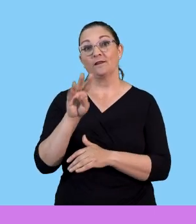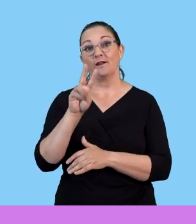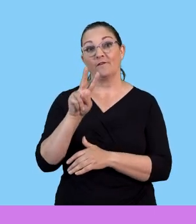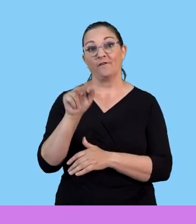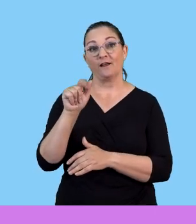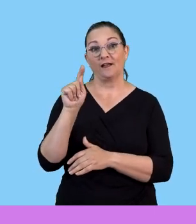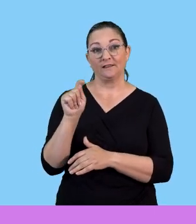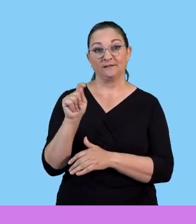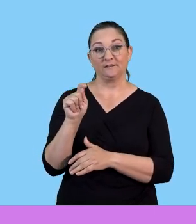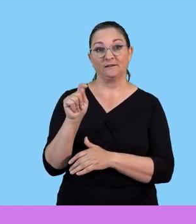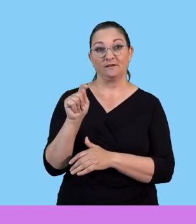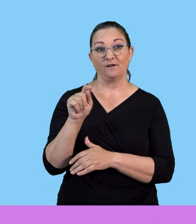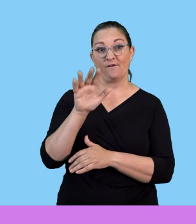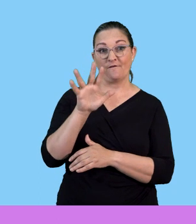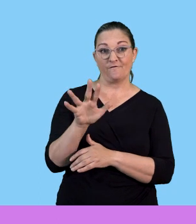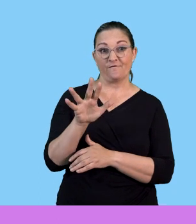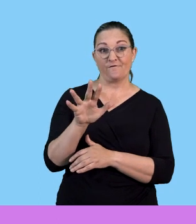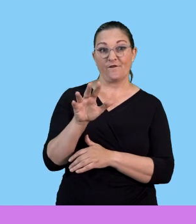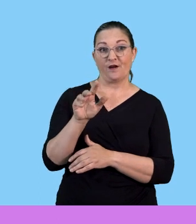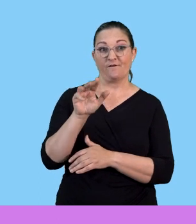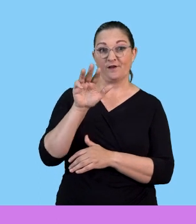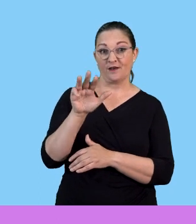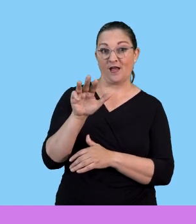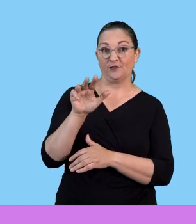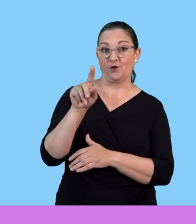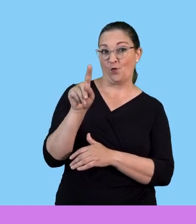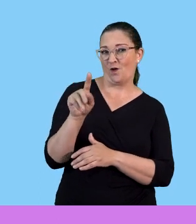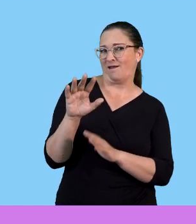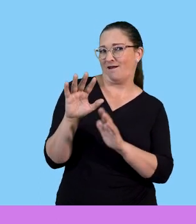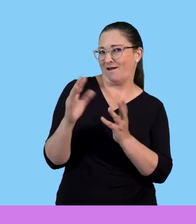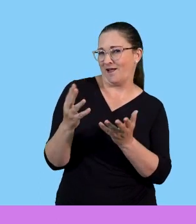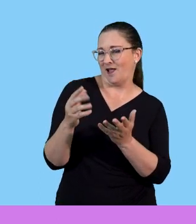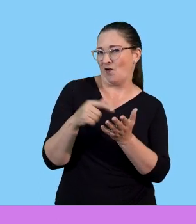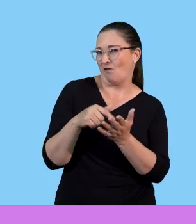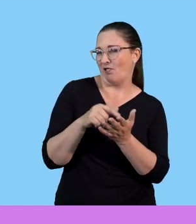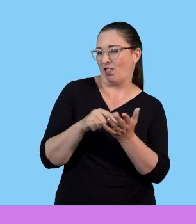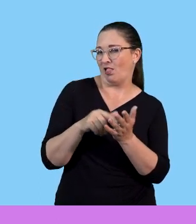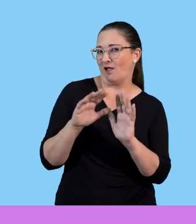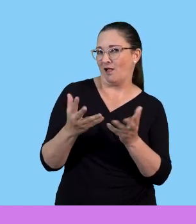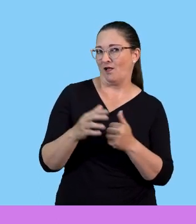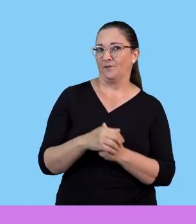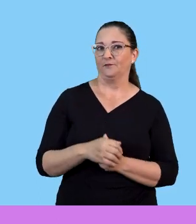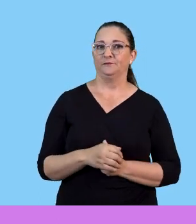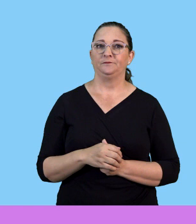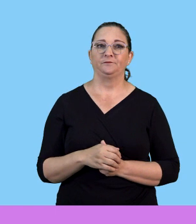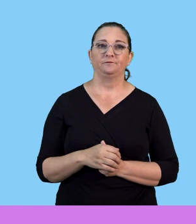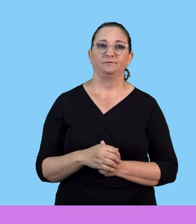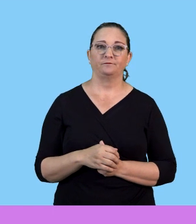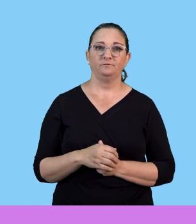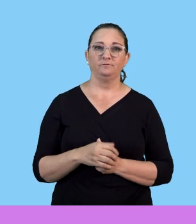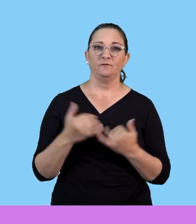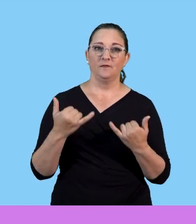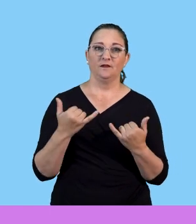the VAT of R5.91 was calculated. That's going to be the second part of the